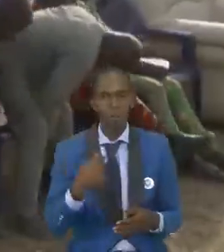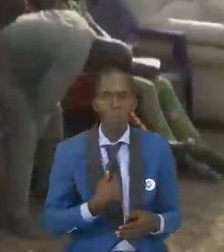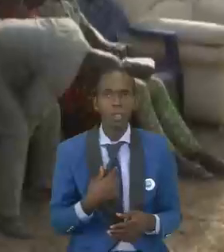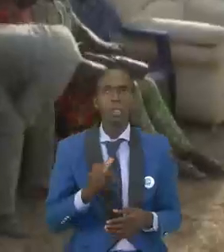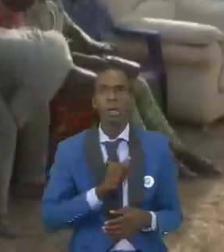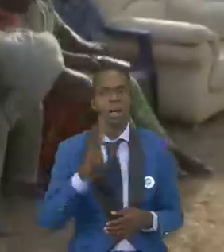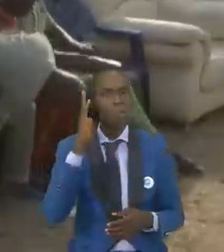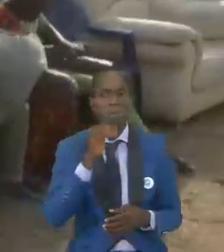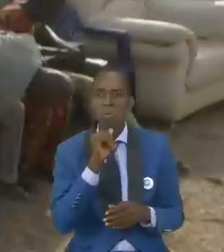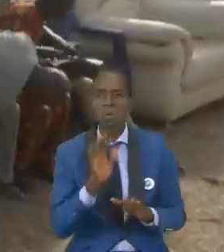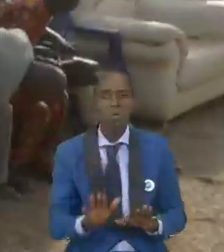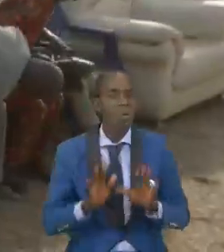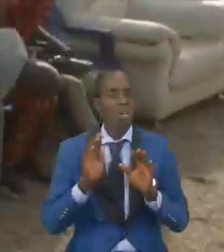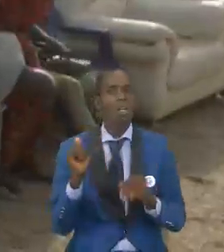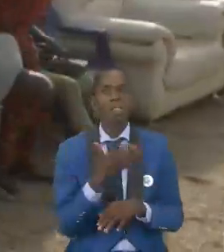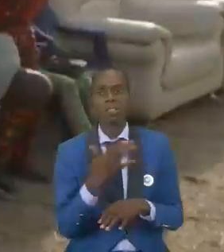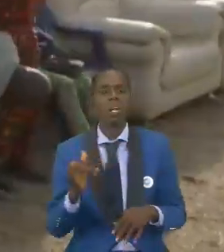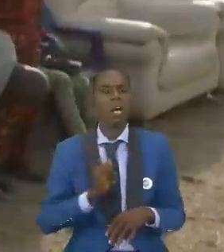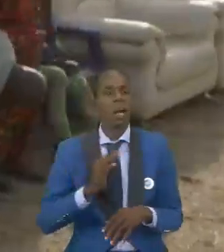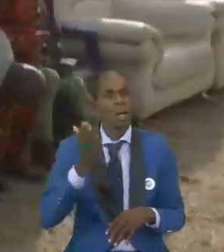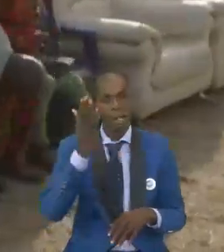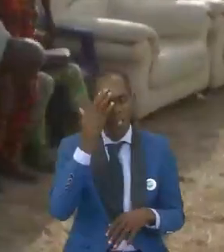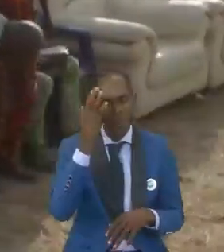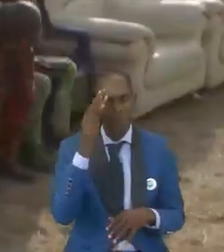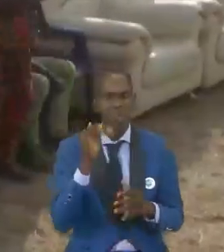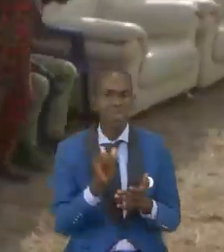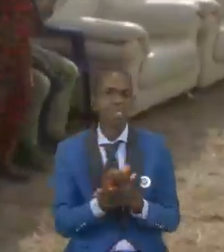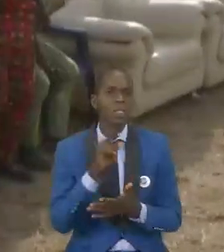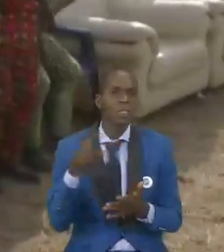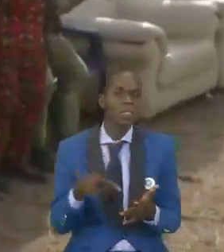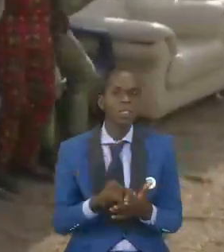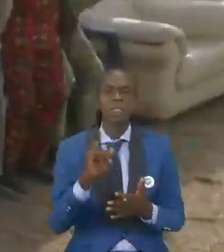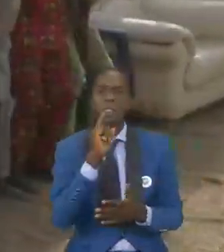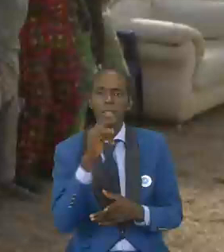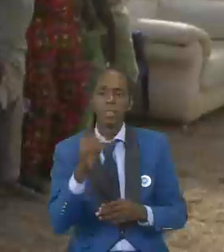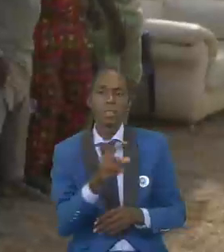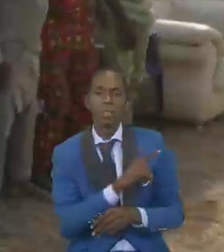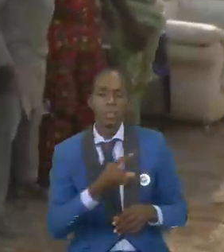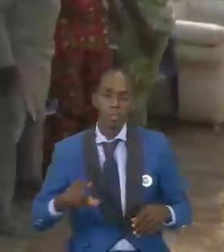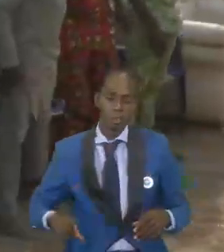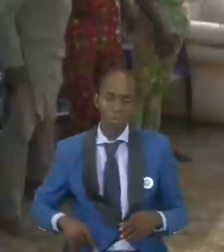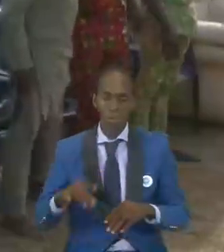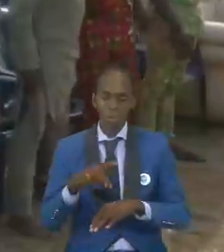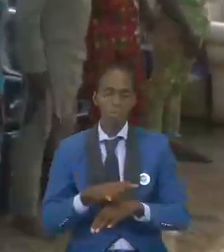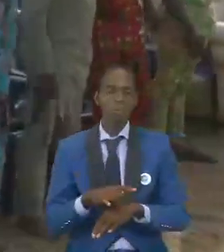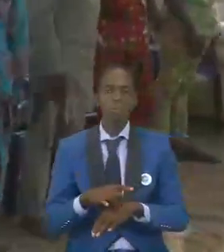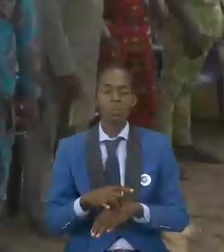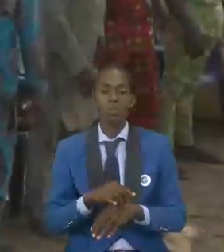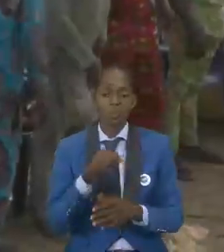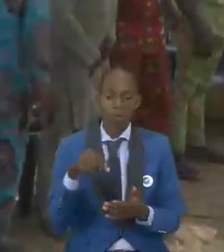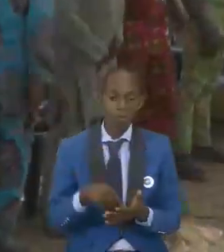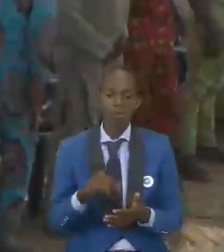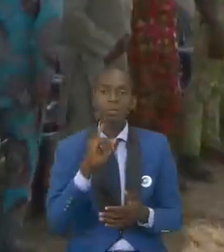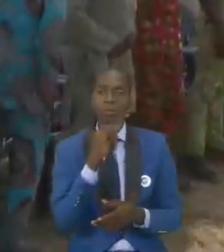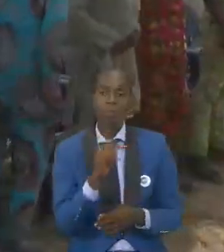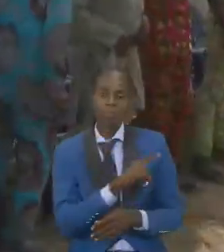fear anything. I know that this is the Lord's earth. This is the Lord's